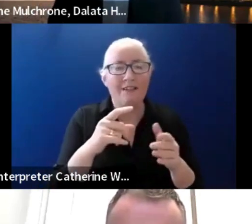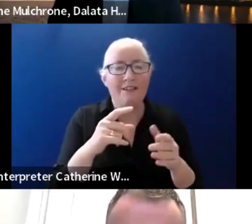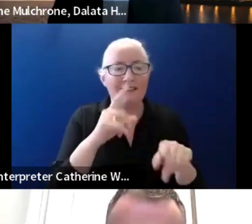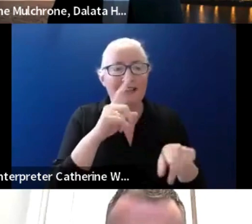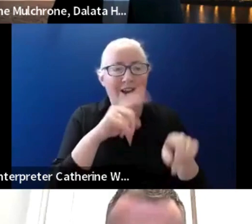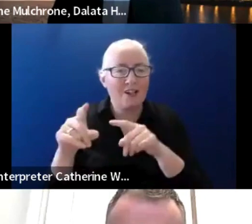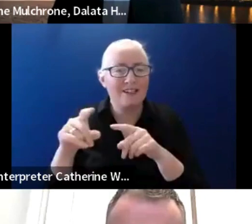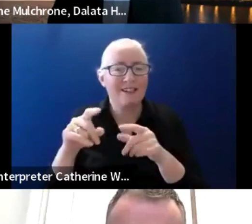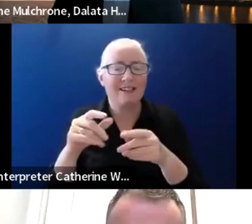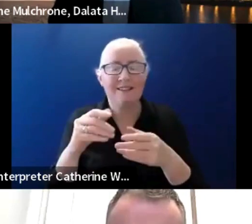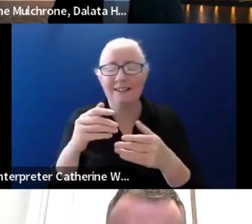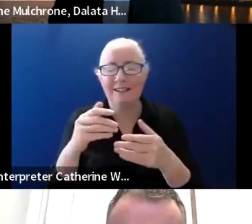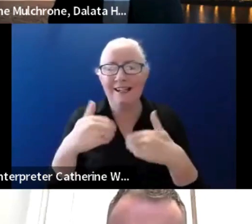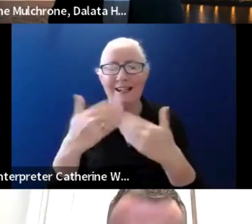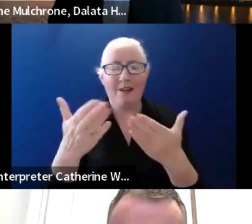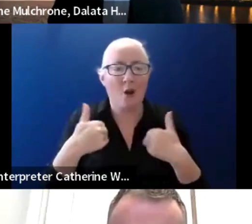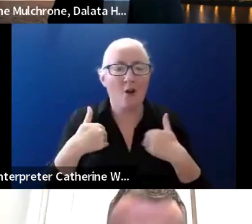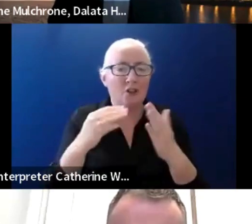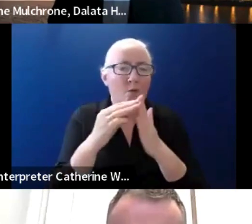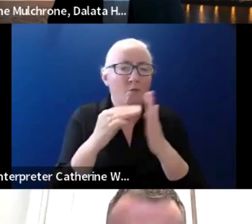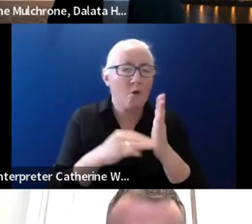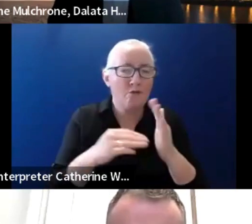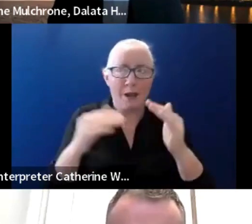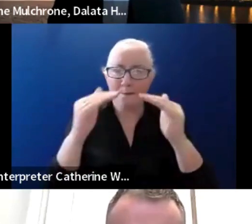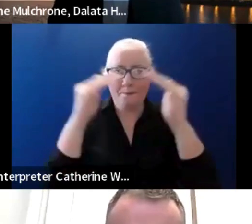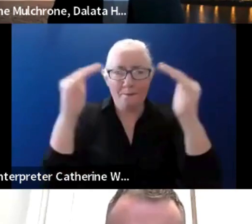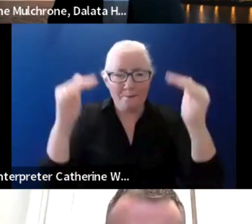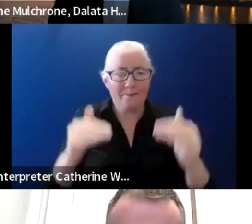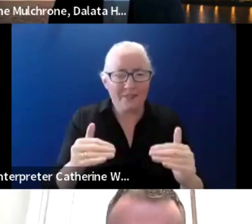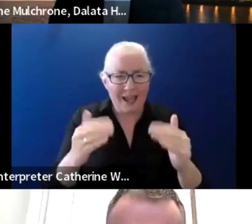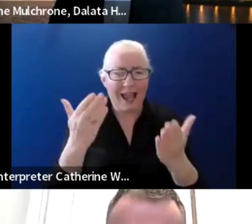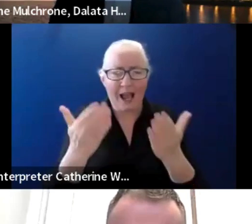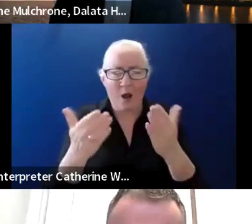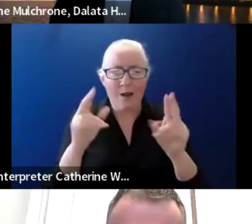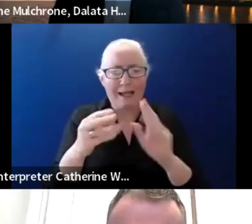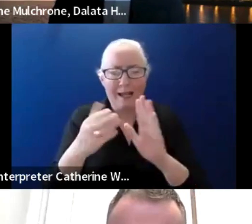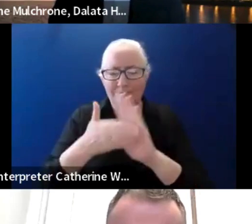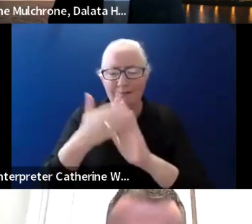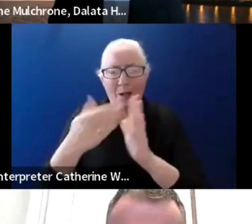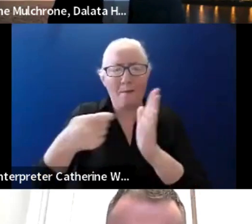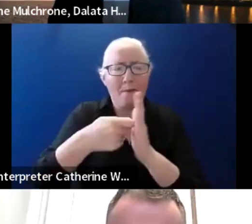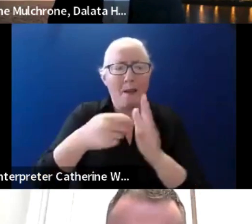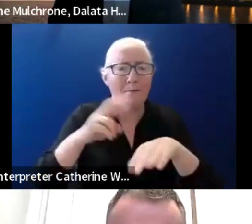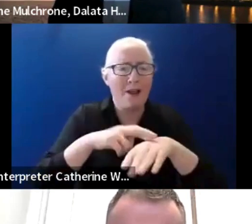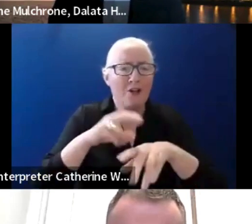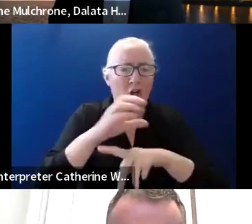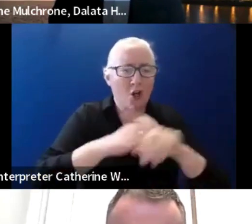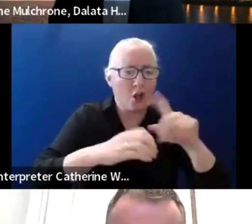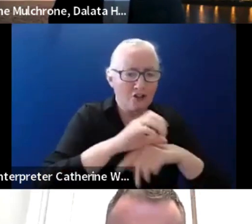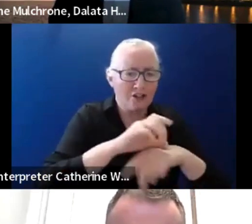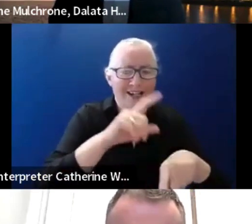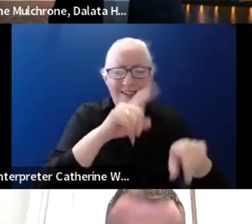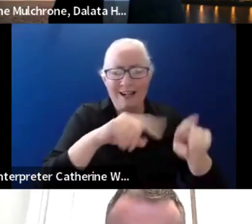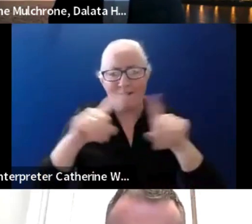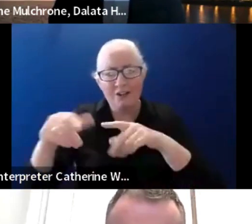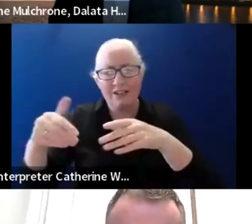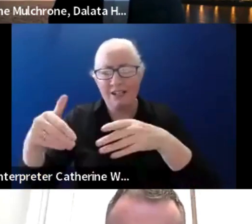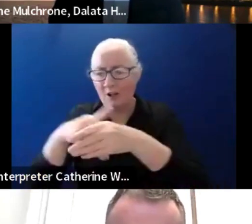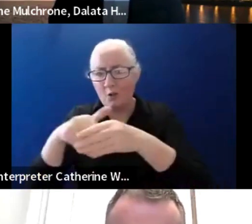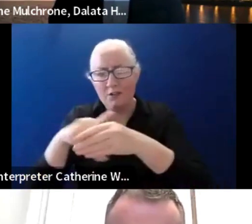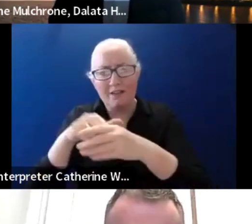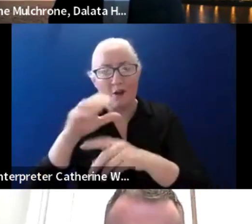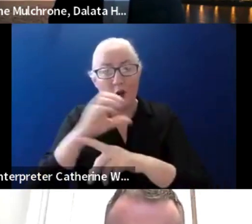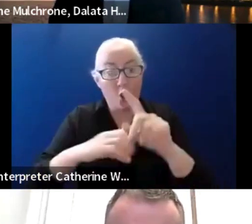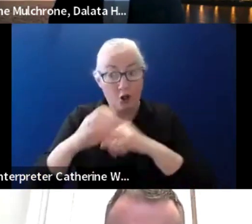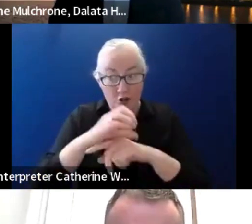programme really gave us the framework to actually start looking at how we can build a better culture, a diverse and inclusive culture. So